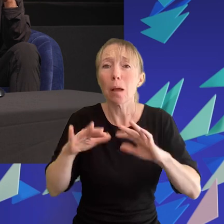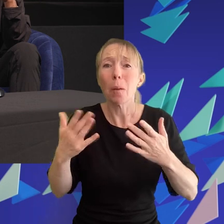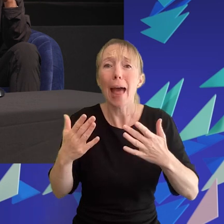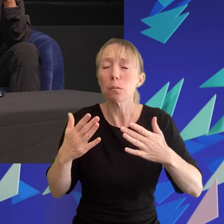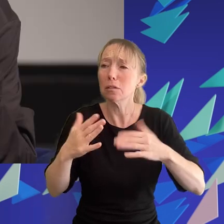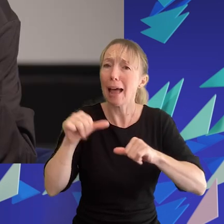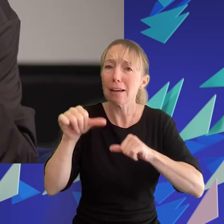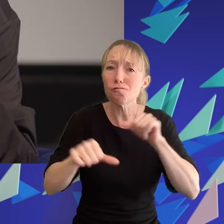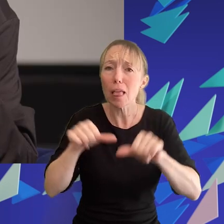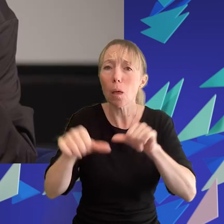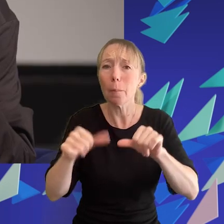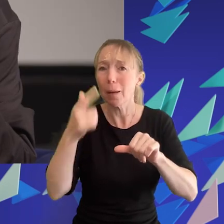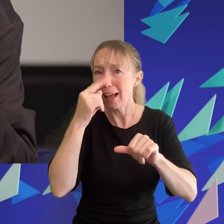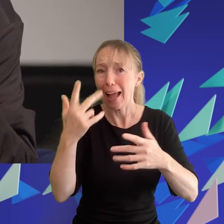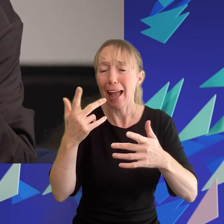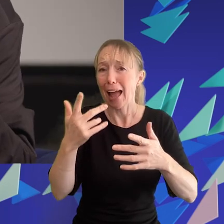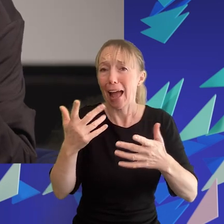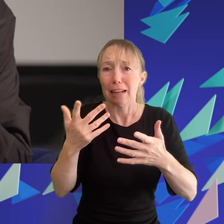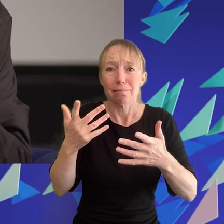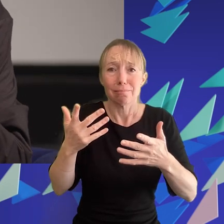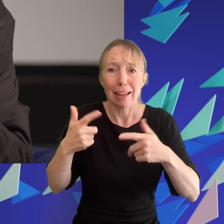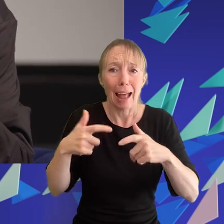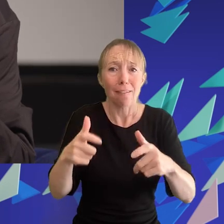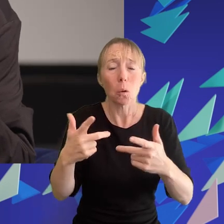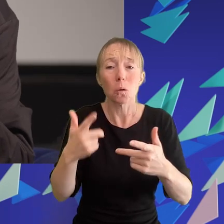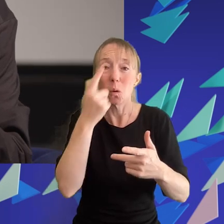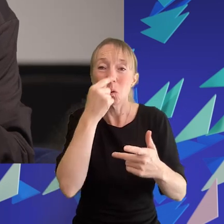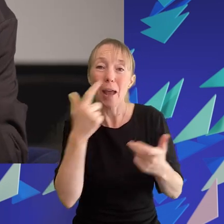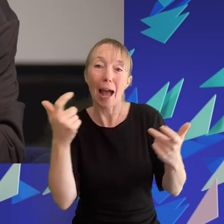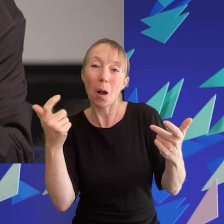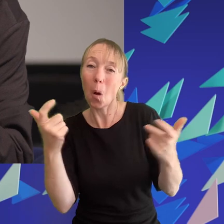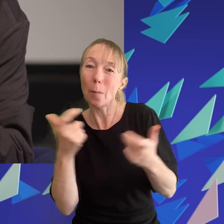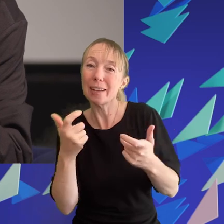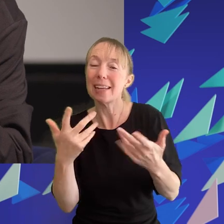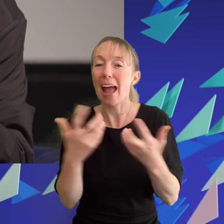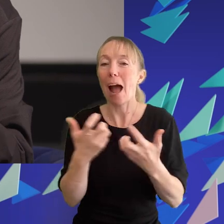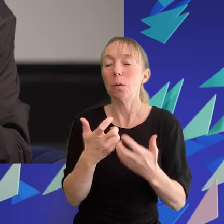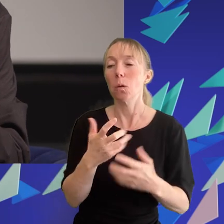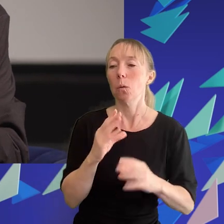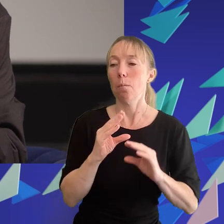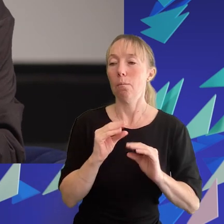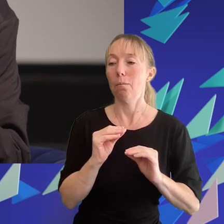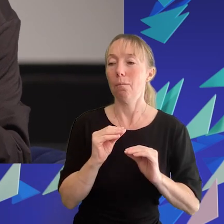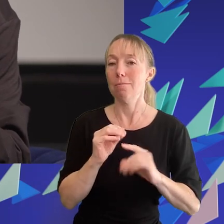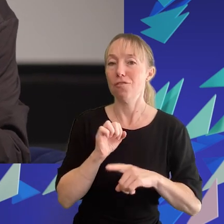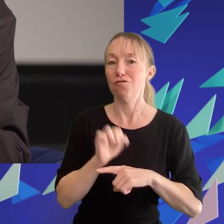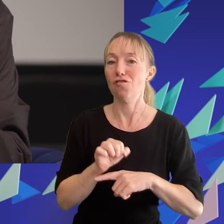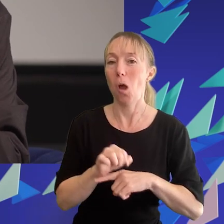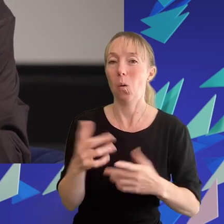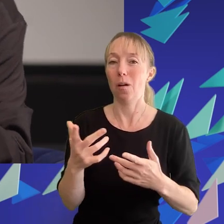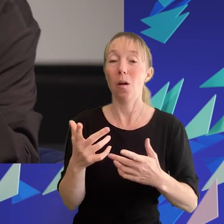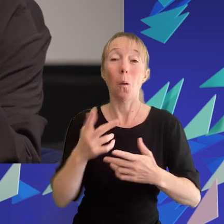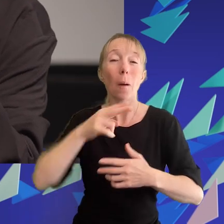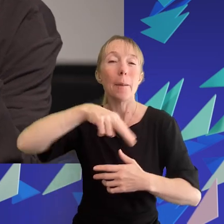rhythm, and you can say, you can put it in a comedy show, the way you deliver the joke, or you can say it even in